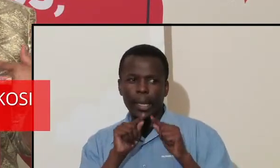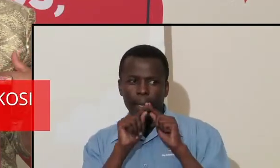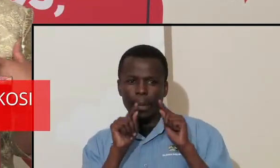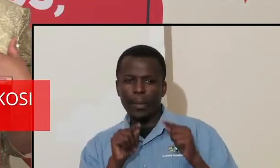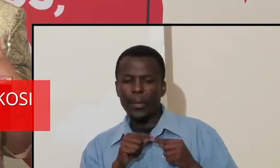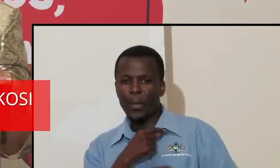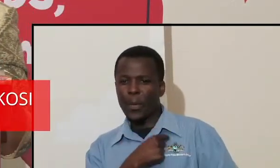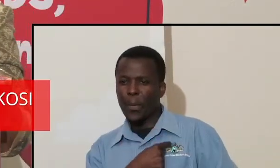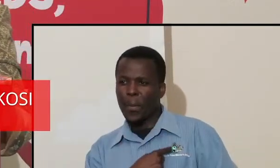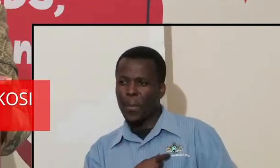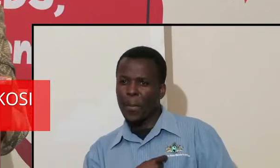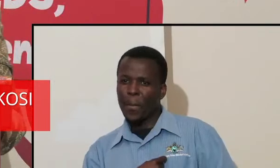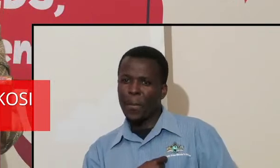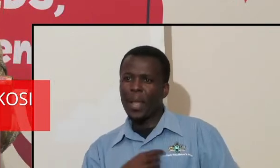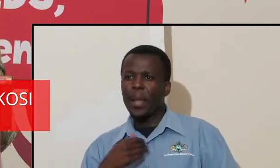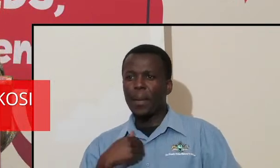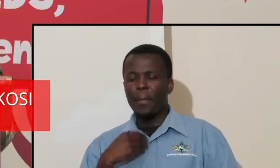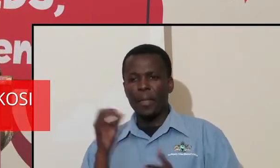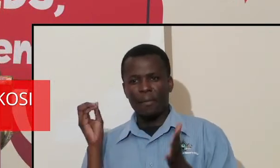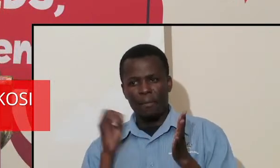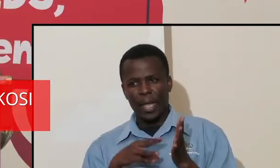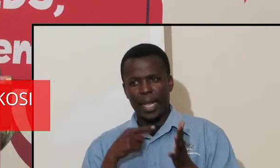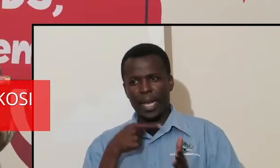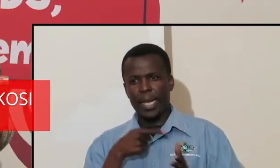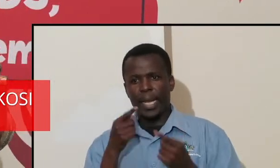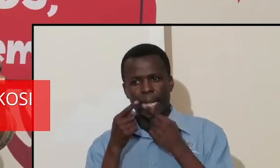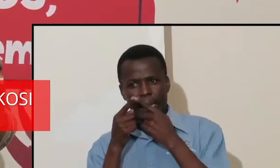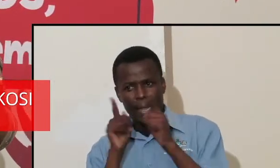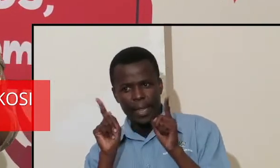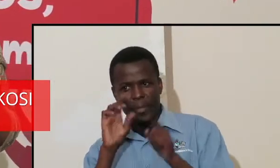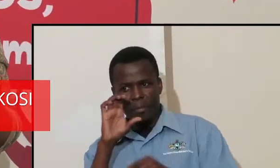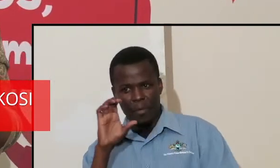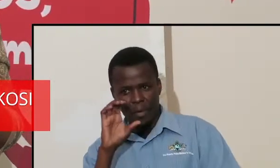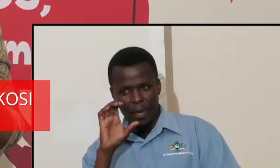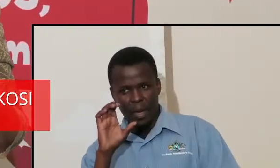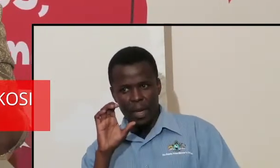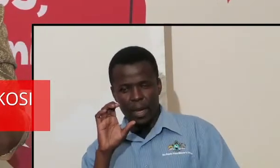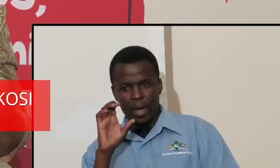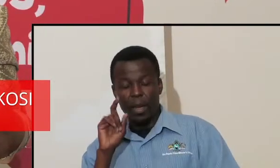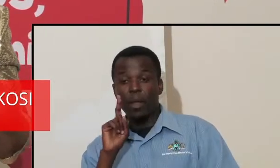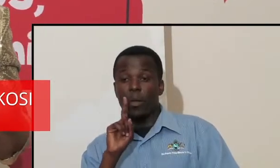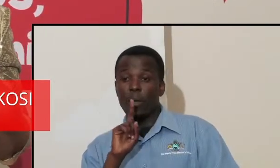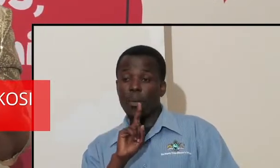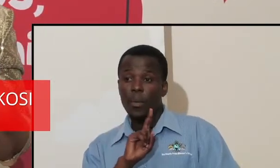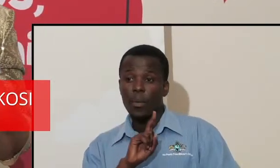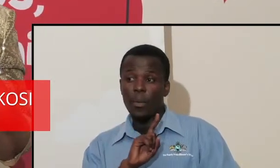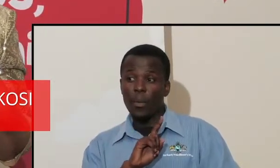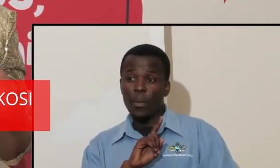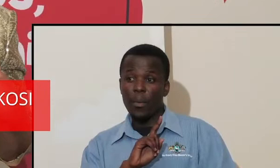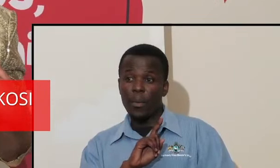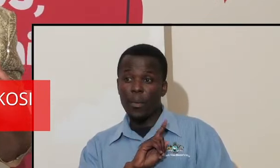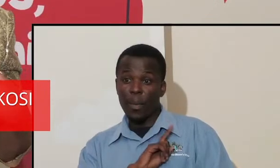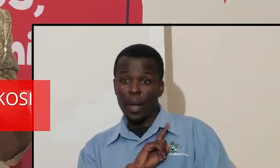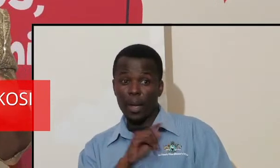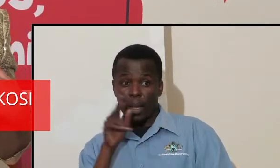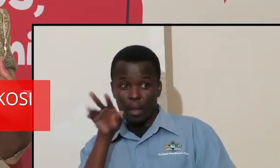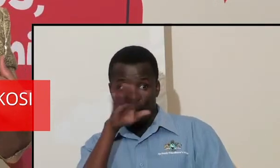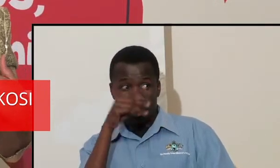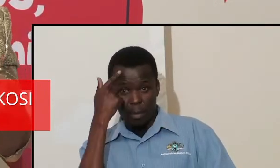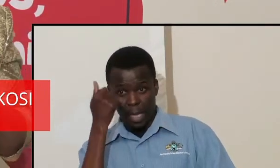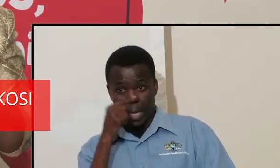deliberately wore the pink and blue ribbon. I'm not going to be like Rejoice and ask you what it